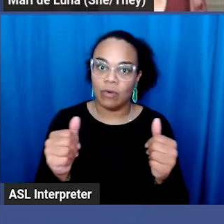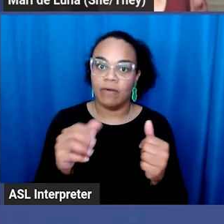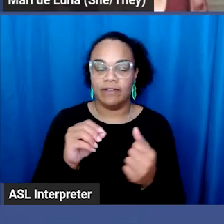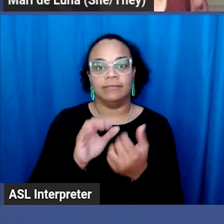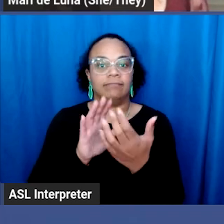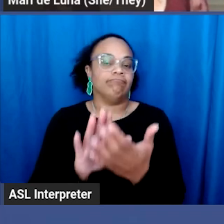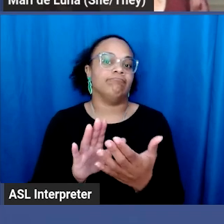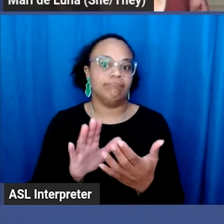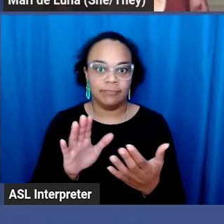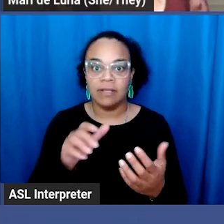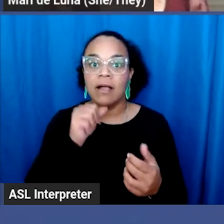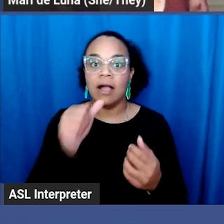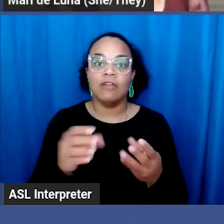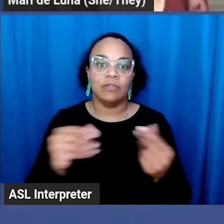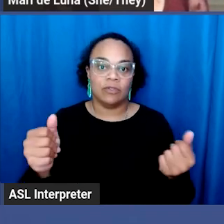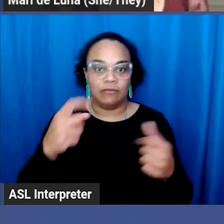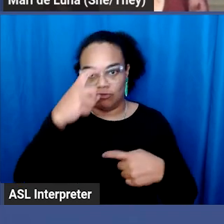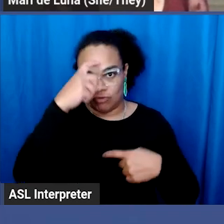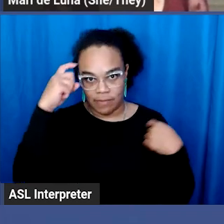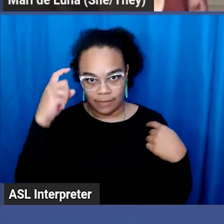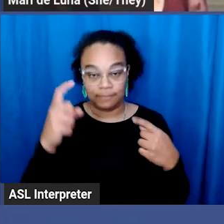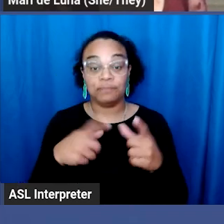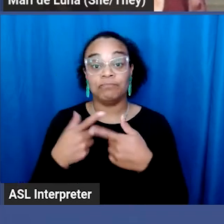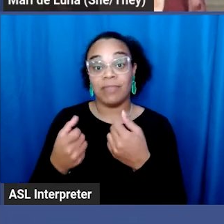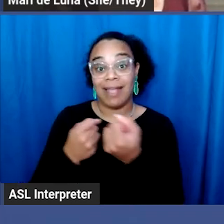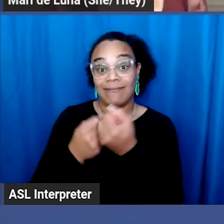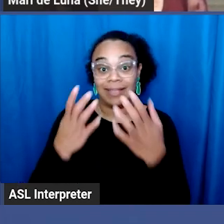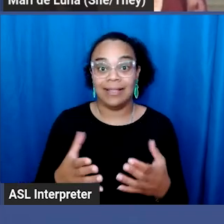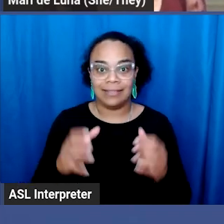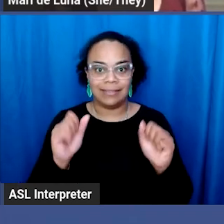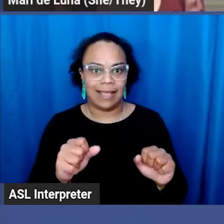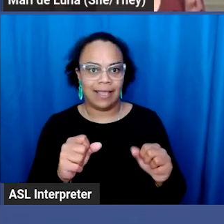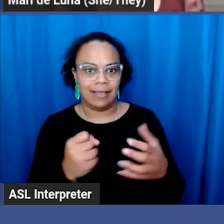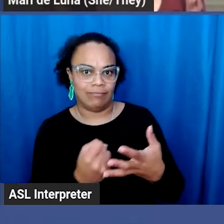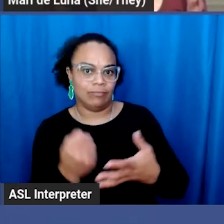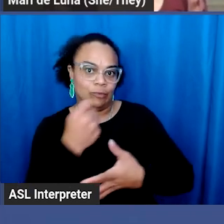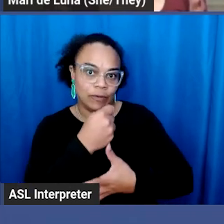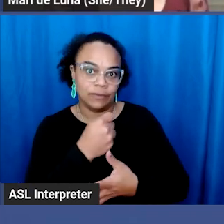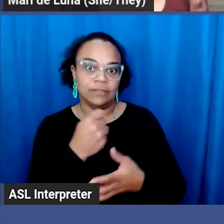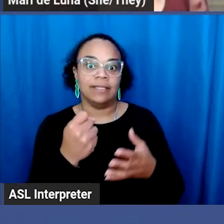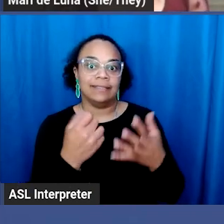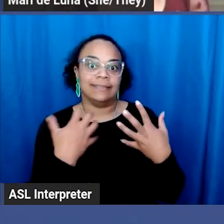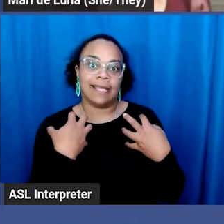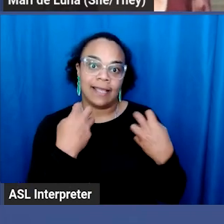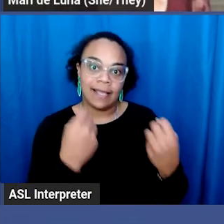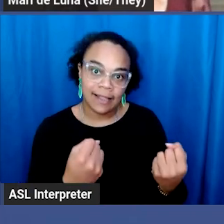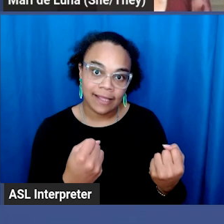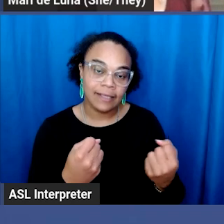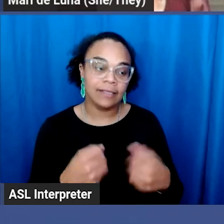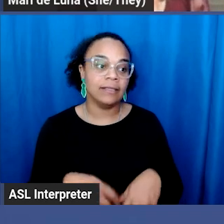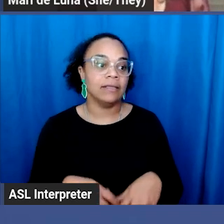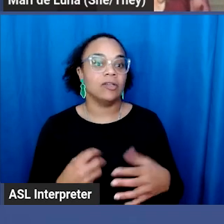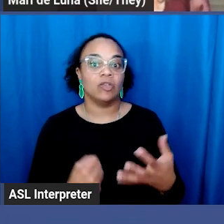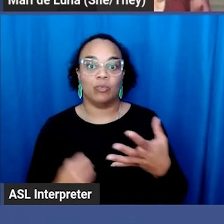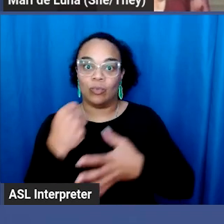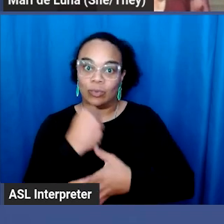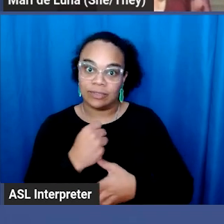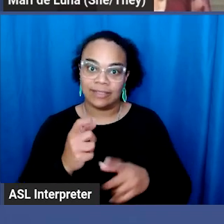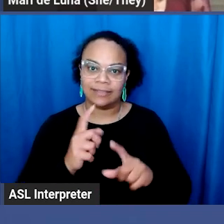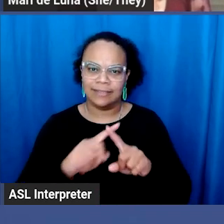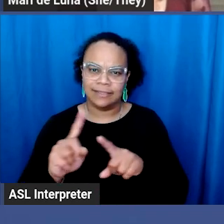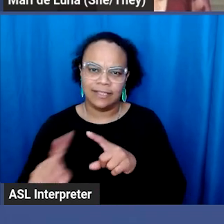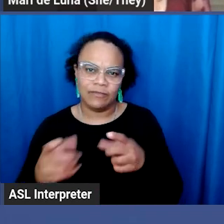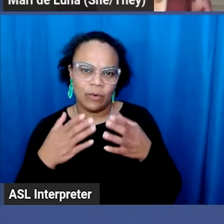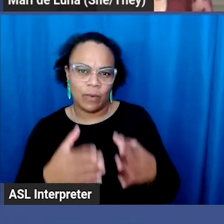will allow advocates to center healing, to center ways to become resilient so